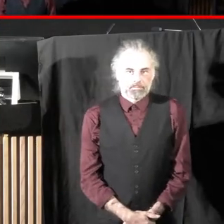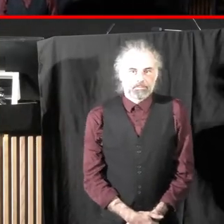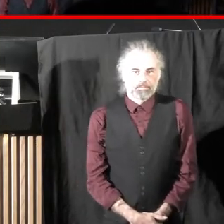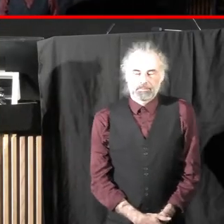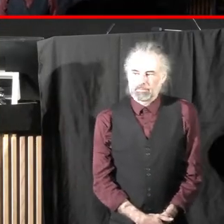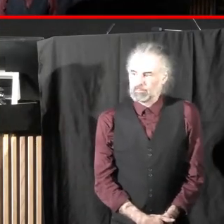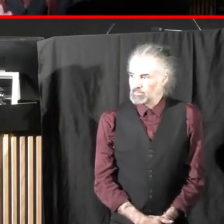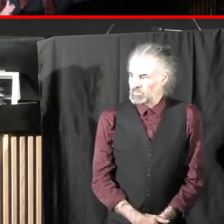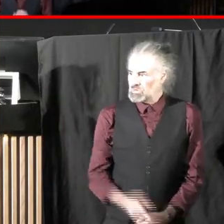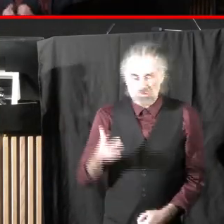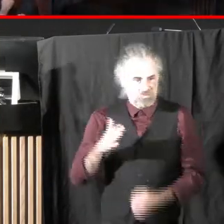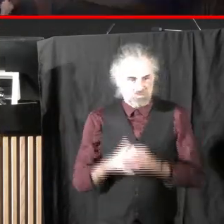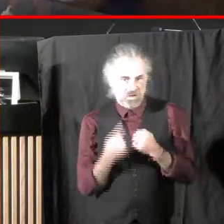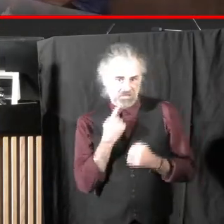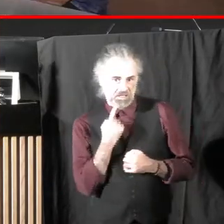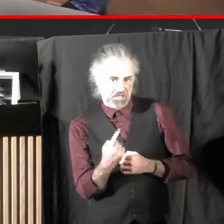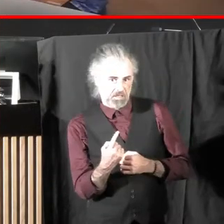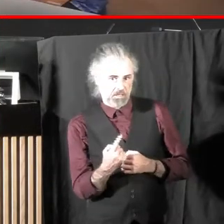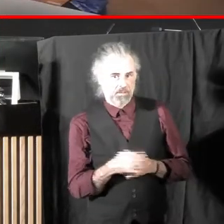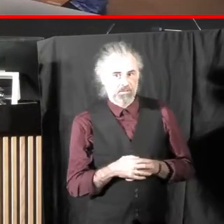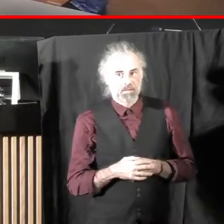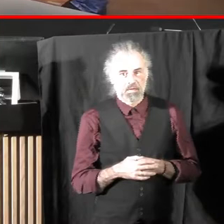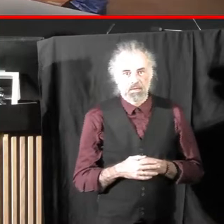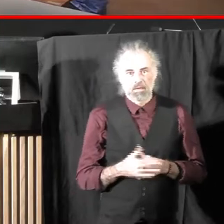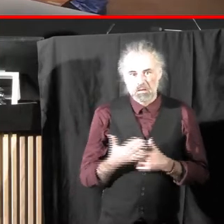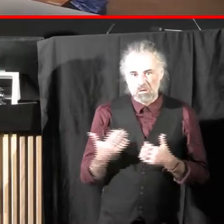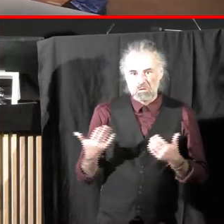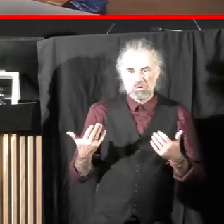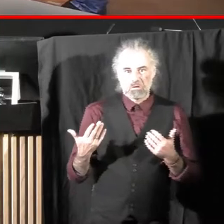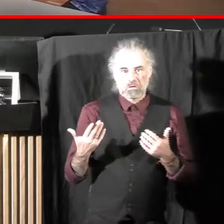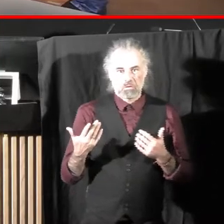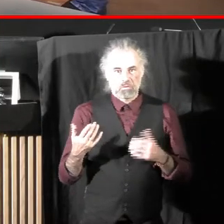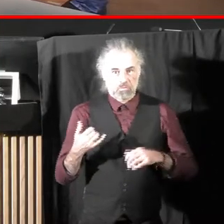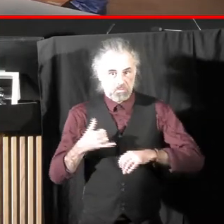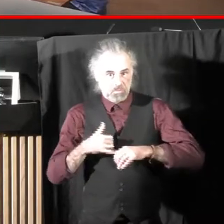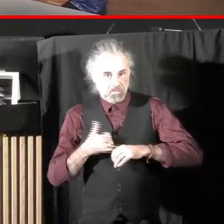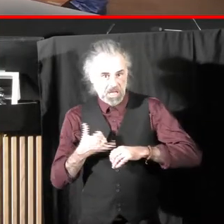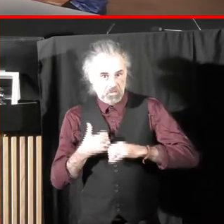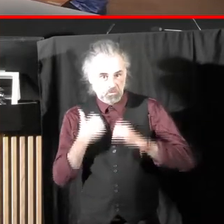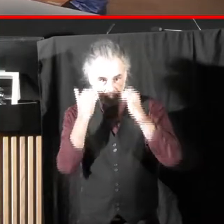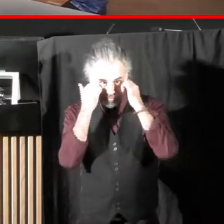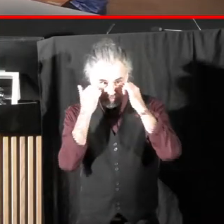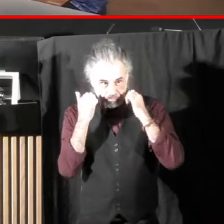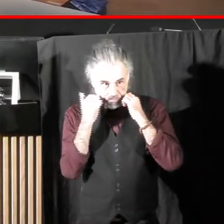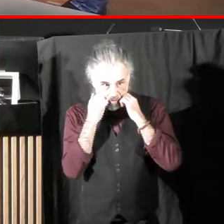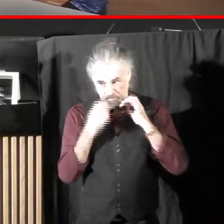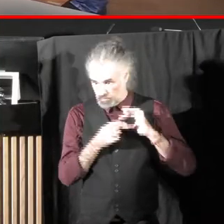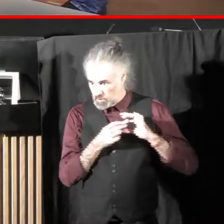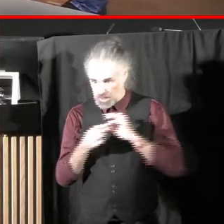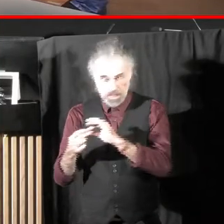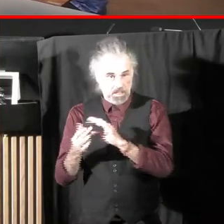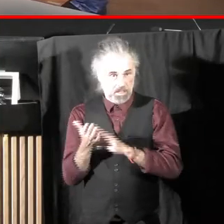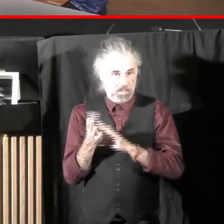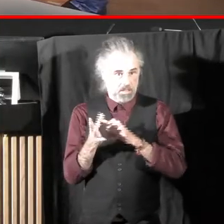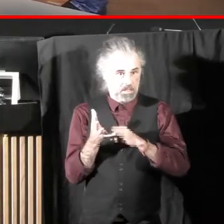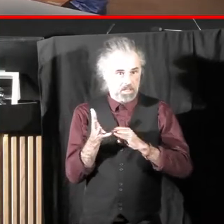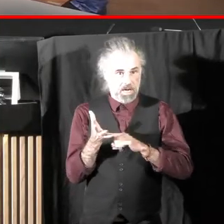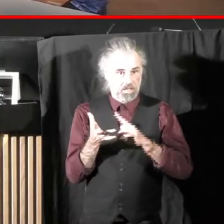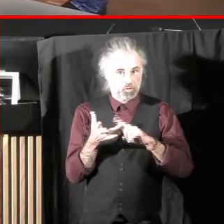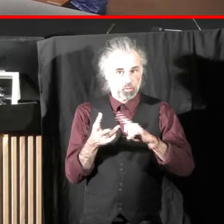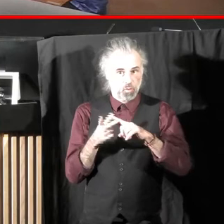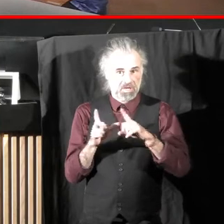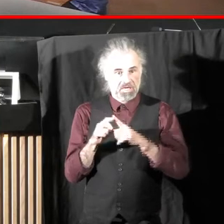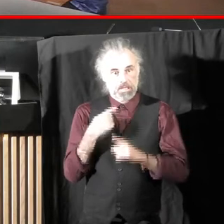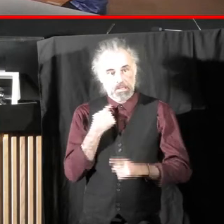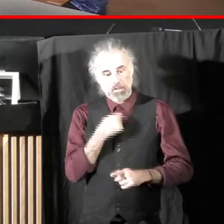You never mentioned that there might be a medical proof that Narsoids killed Ruby. Is that true, or is that